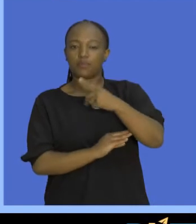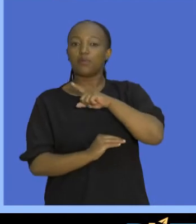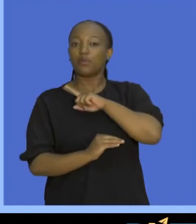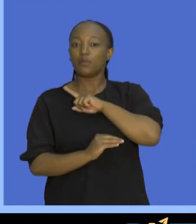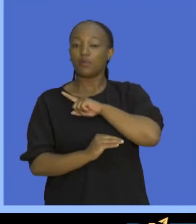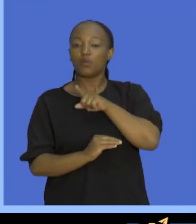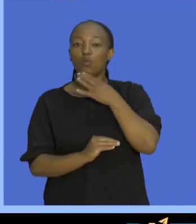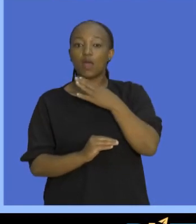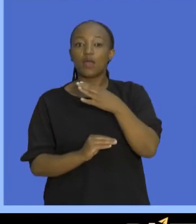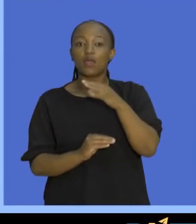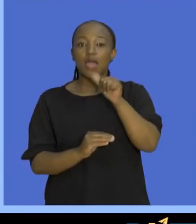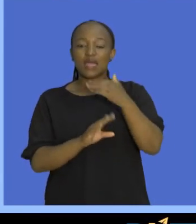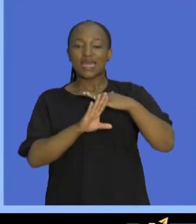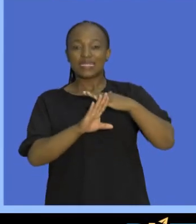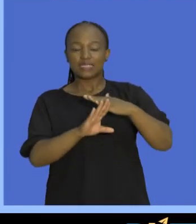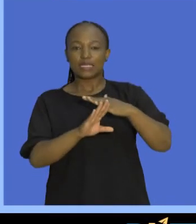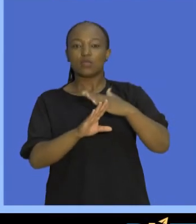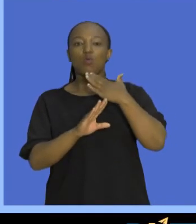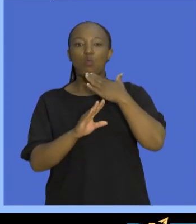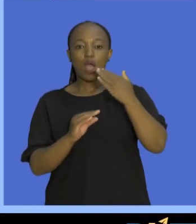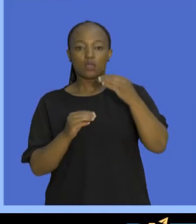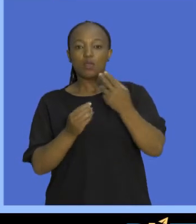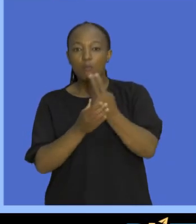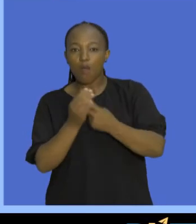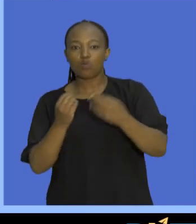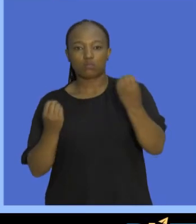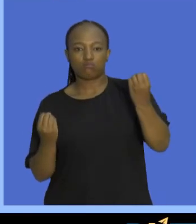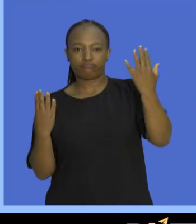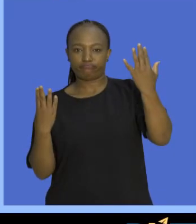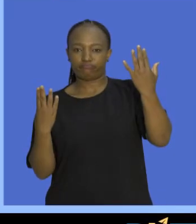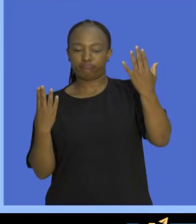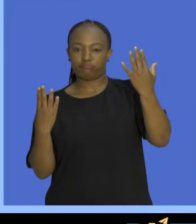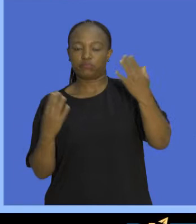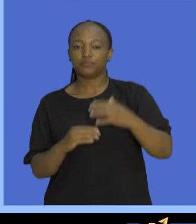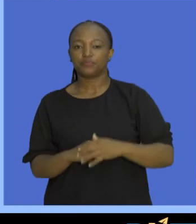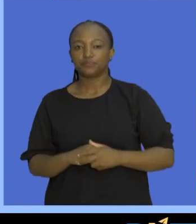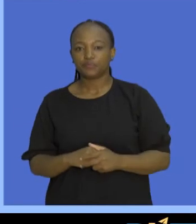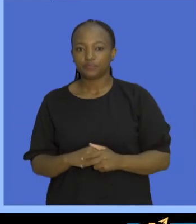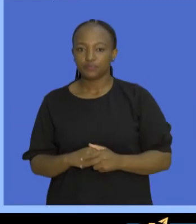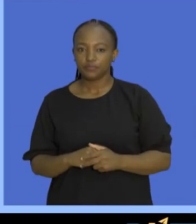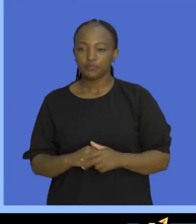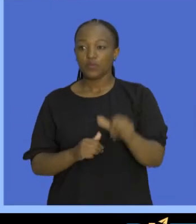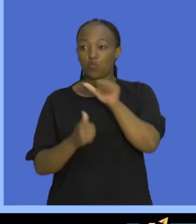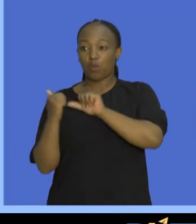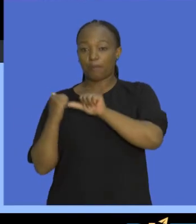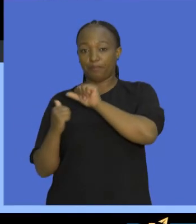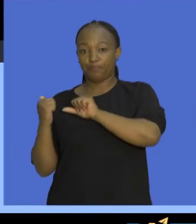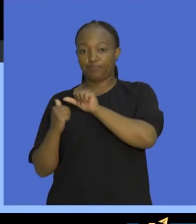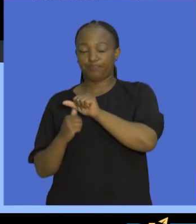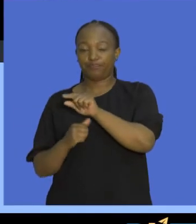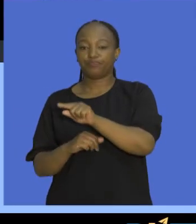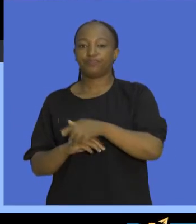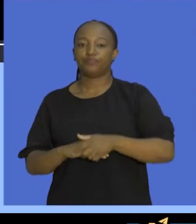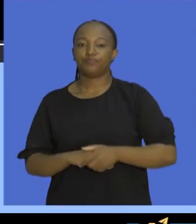added another resistor in parallel. That's the main idea, okay? So if we go back to